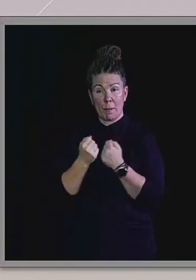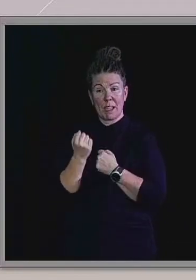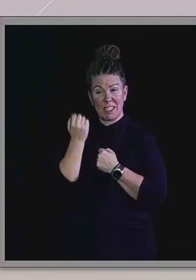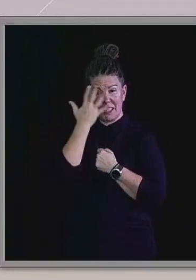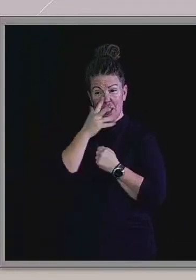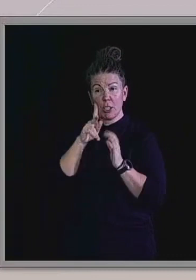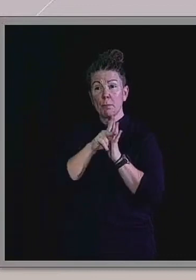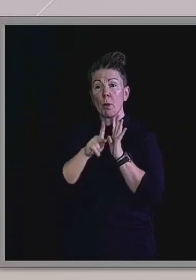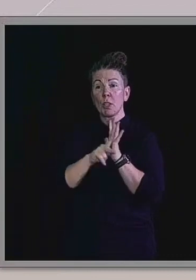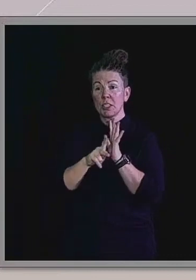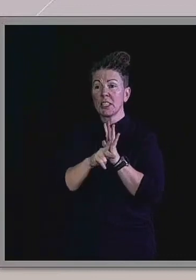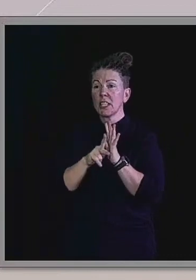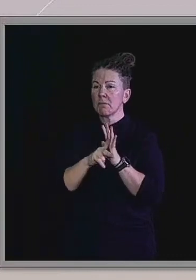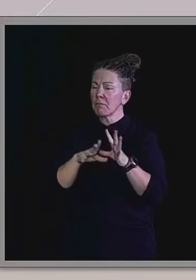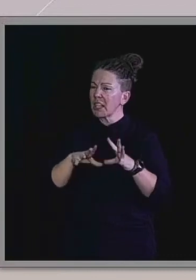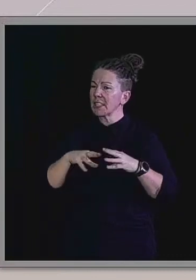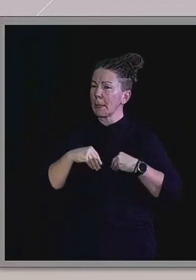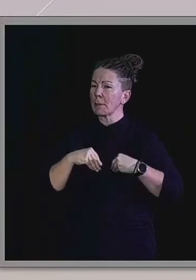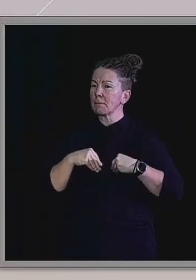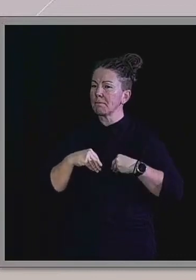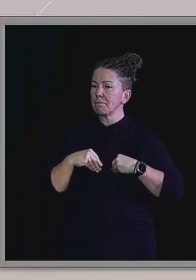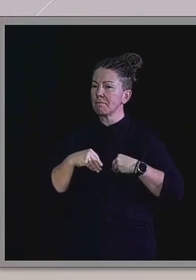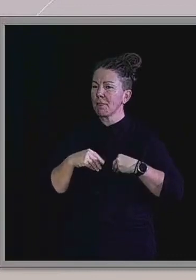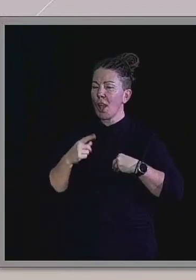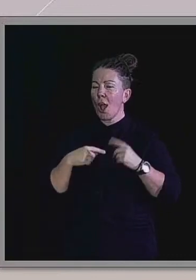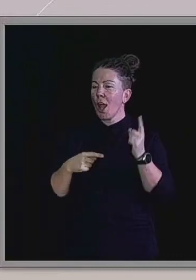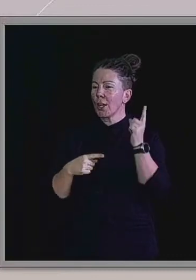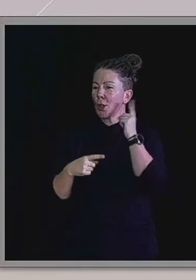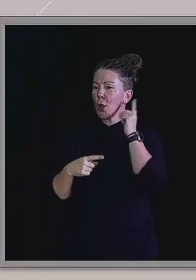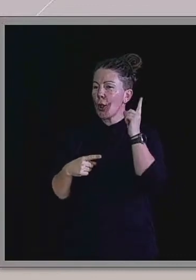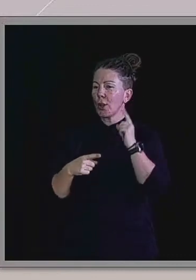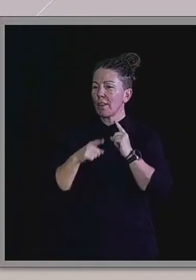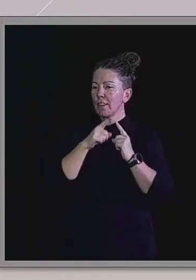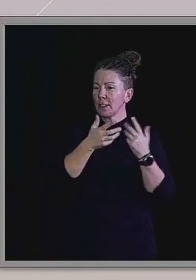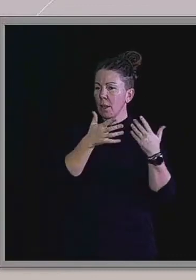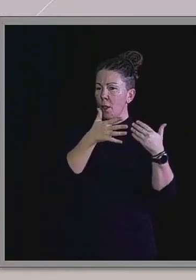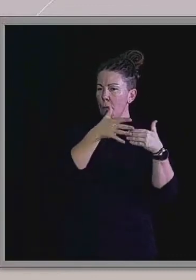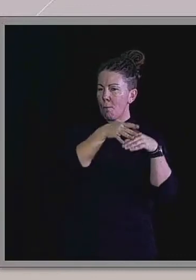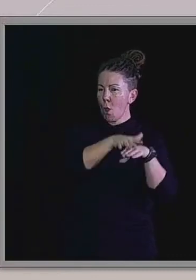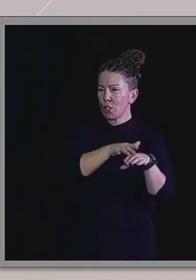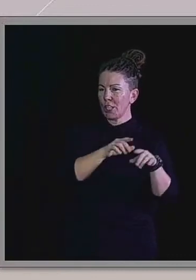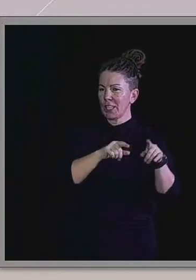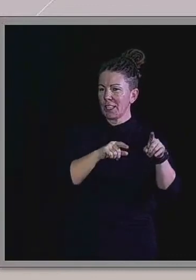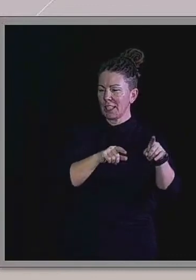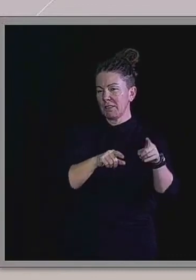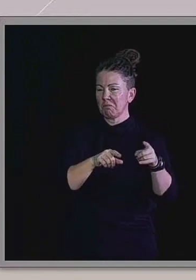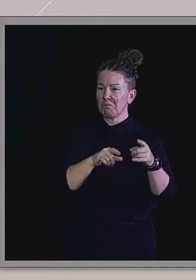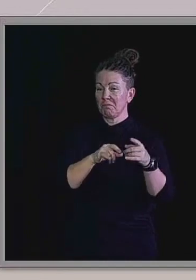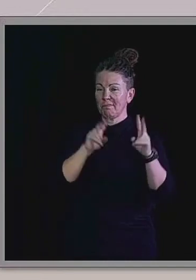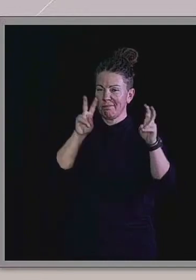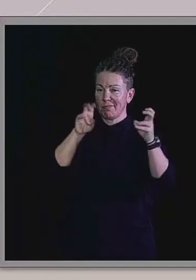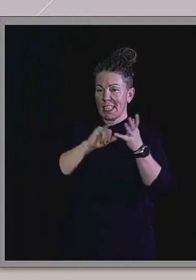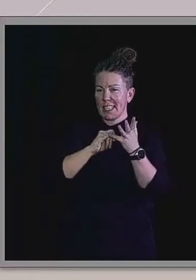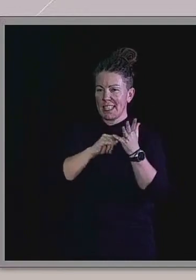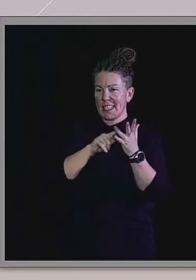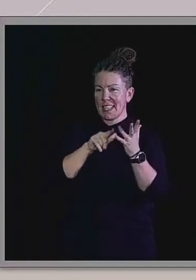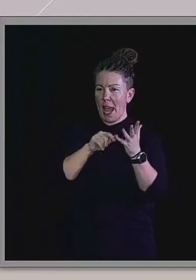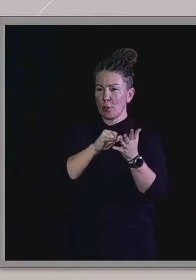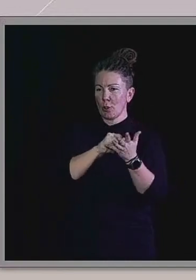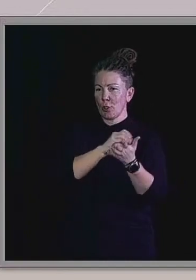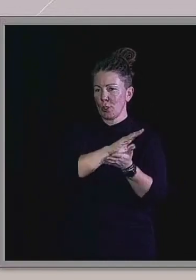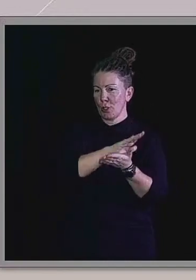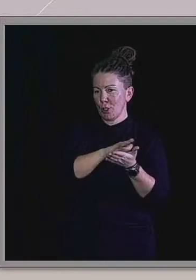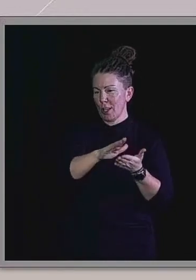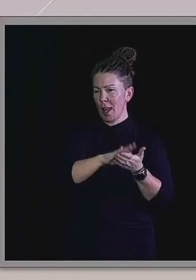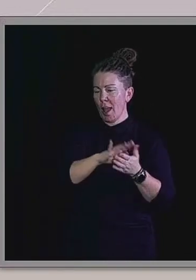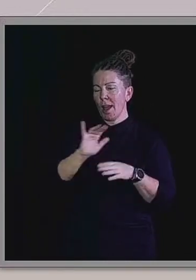And so I'd heard about this merging stoush, for want of a better word, in the Pilbara. And so I picked